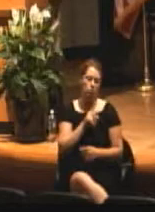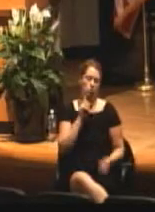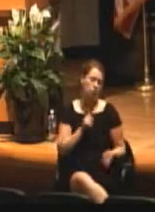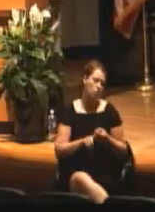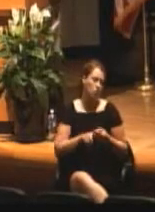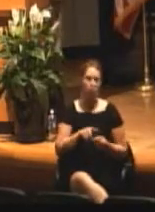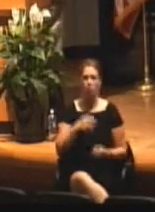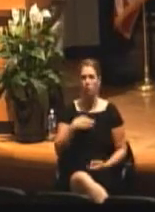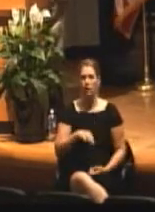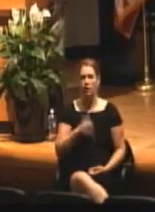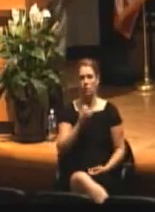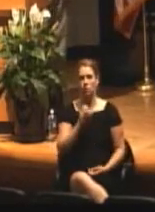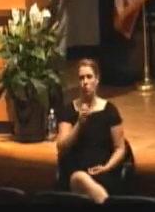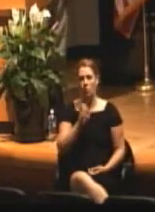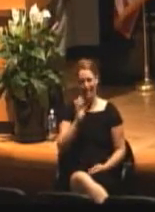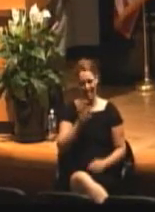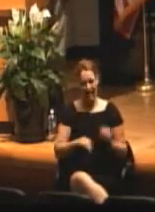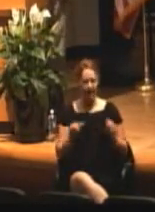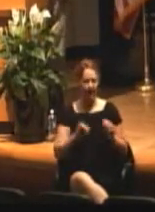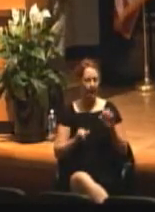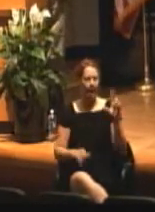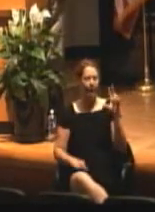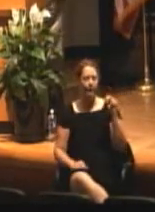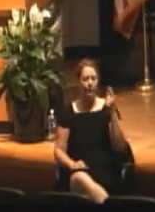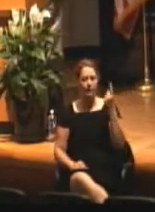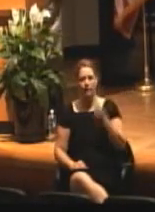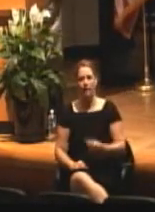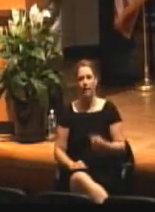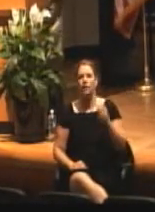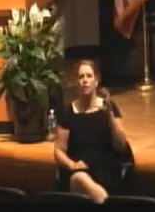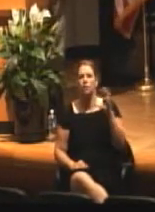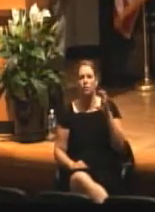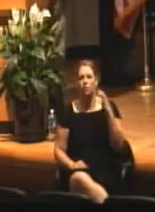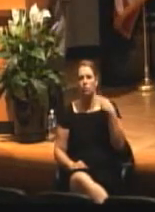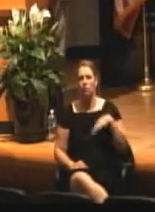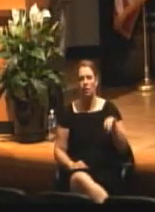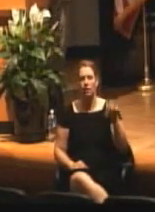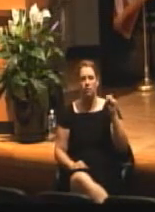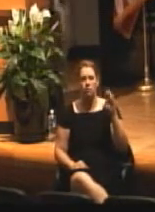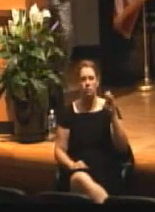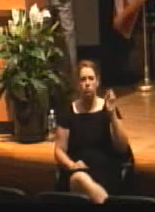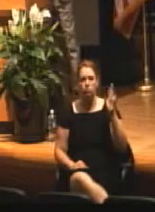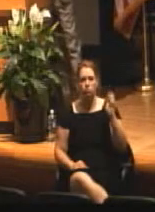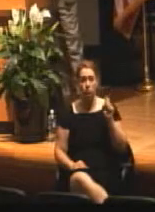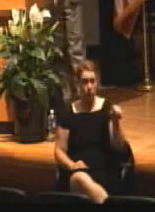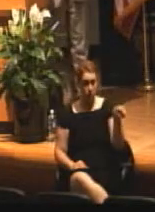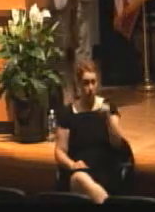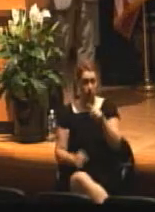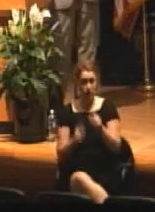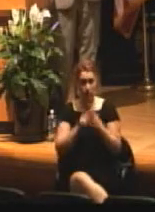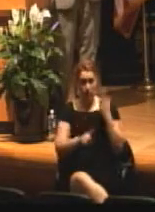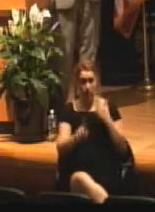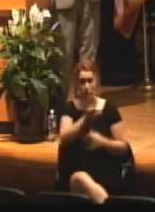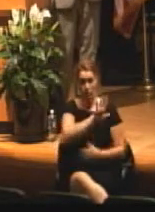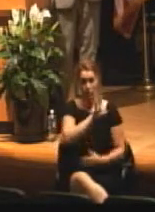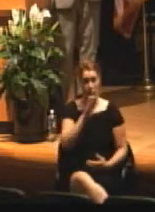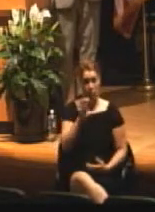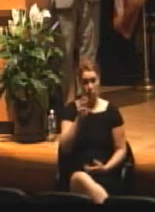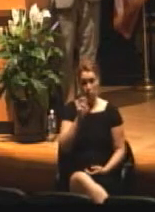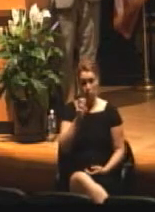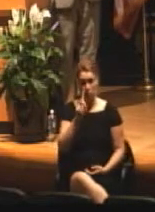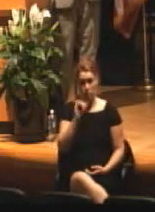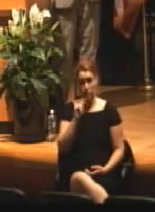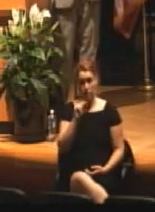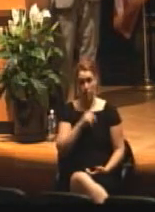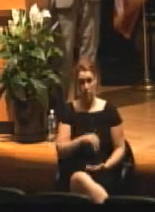doing, say, a 30-day credit score late. Is it people in here, do you guys check your credit often? Or does anyone have, like, a service or anything